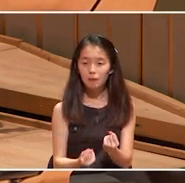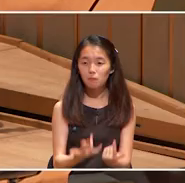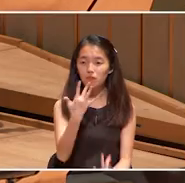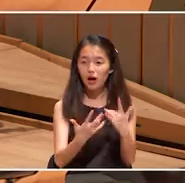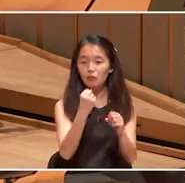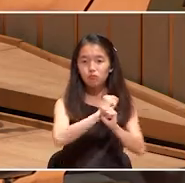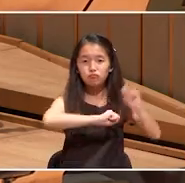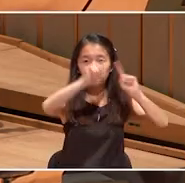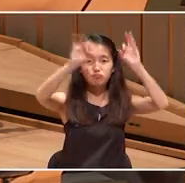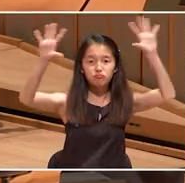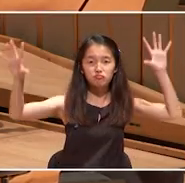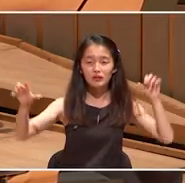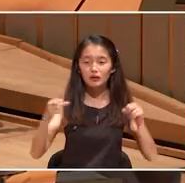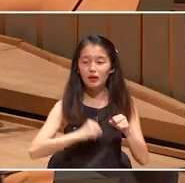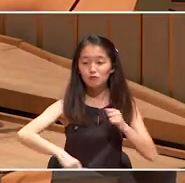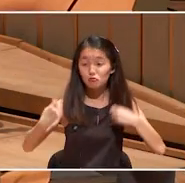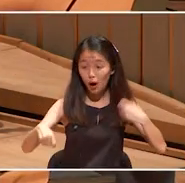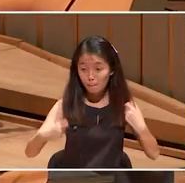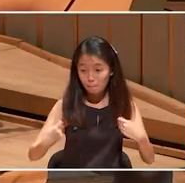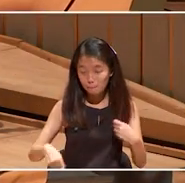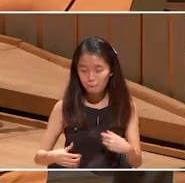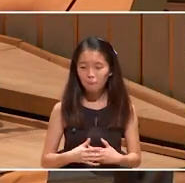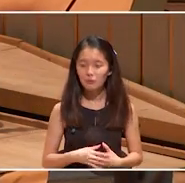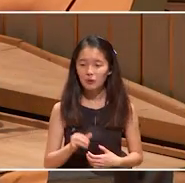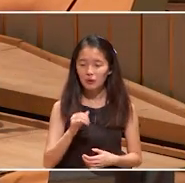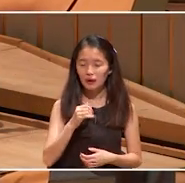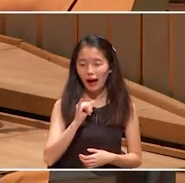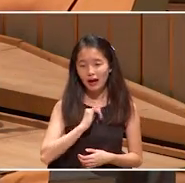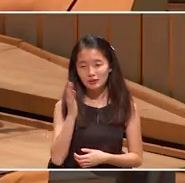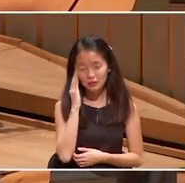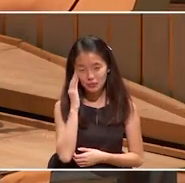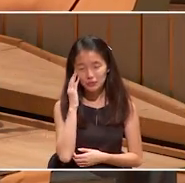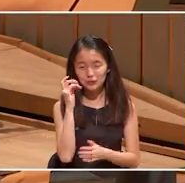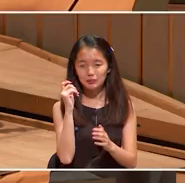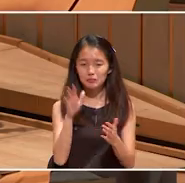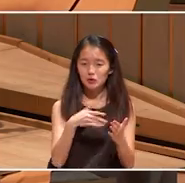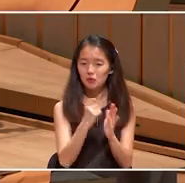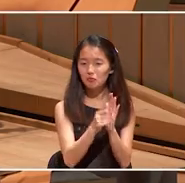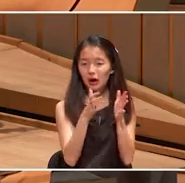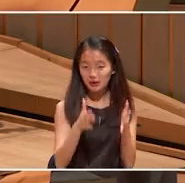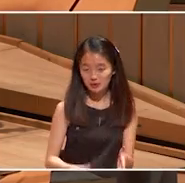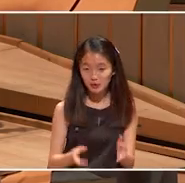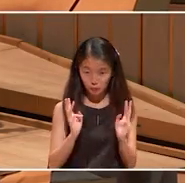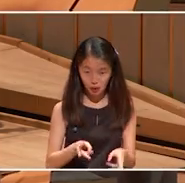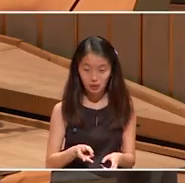dance in there. I happen to know the composer quite well. And actually, you know